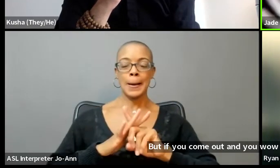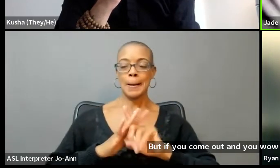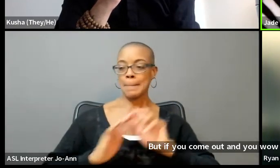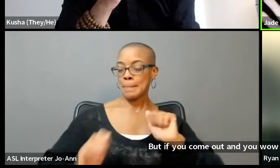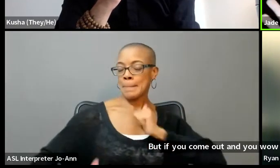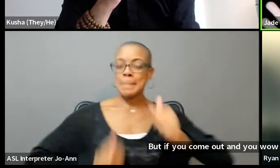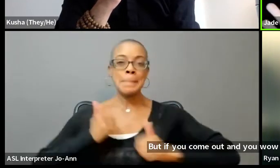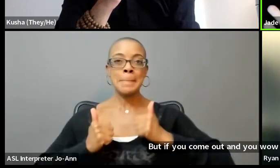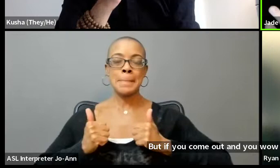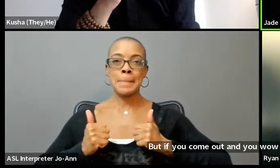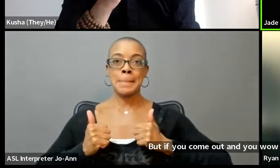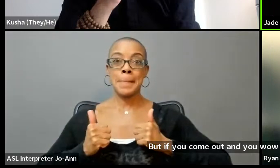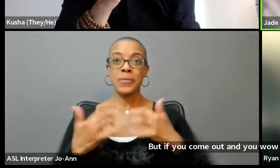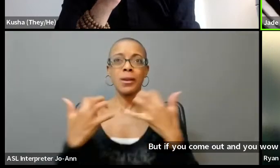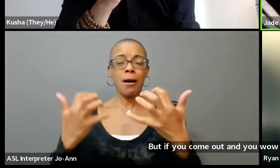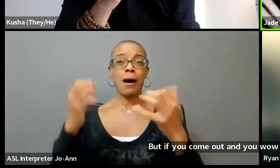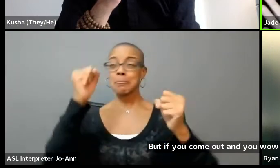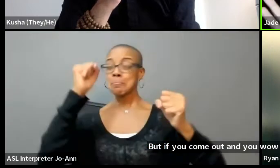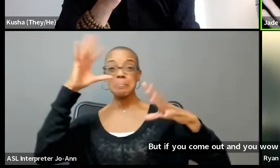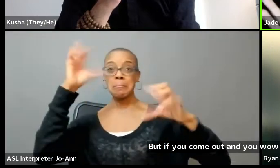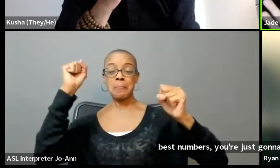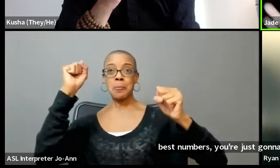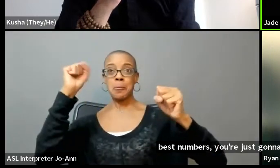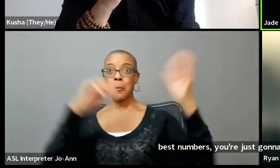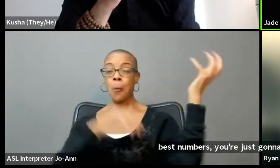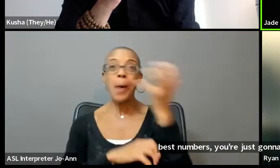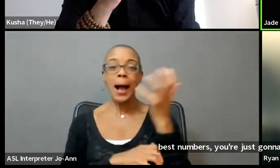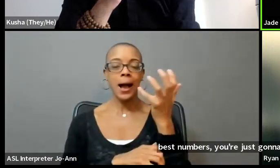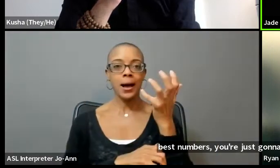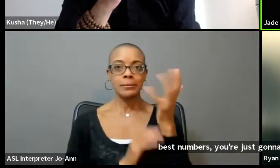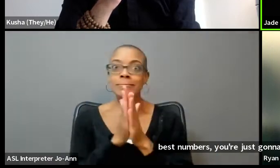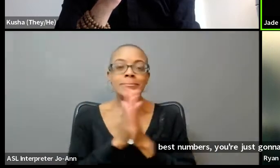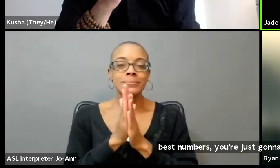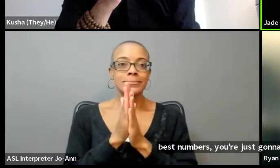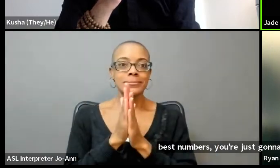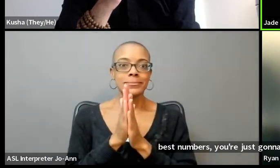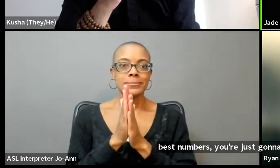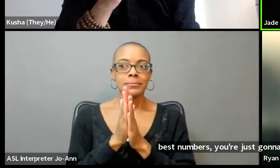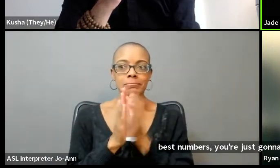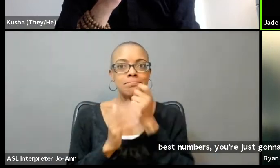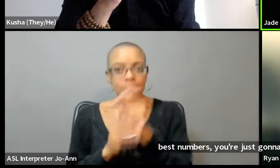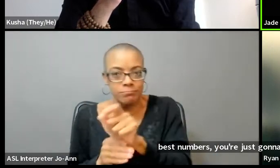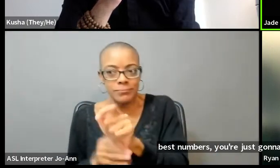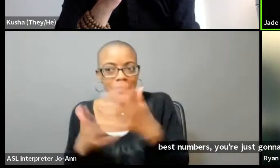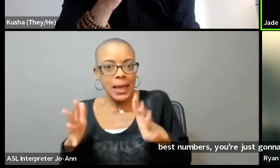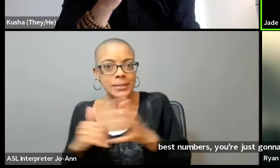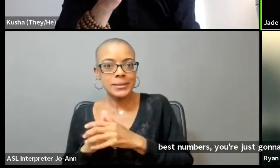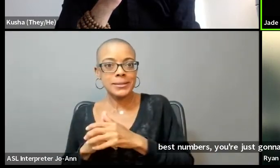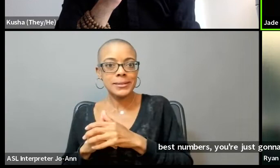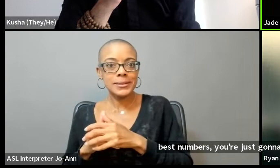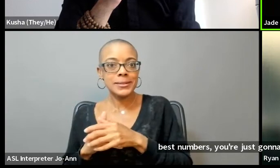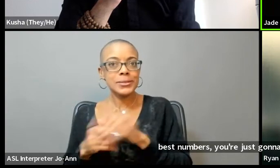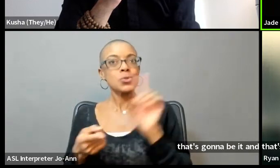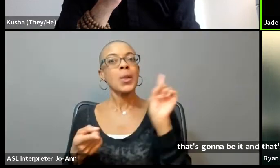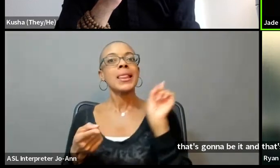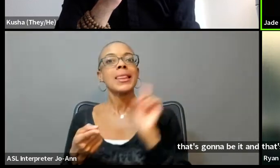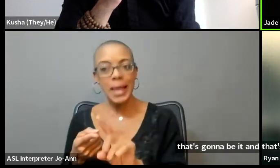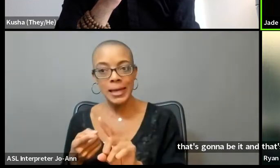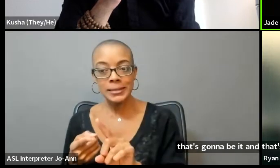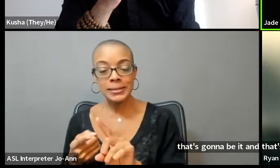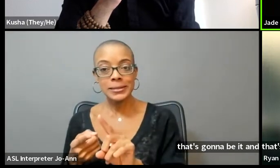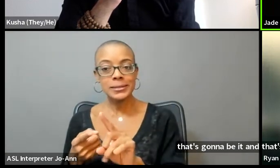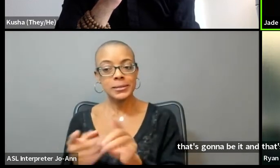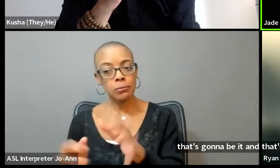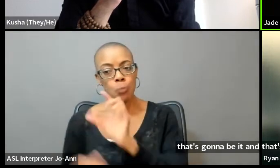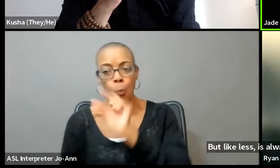just going to blow them away. And that's going to be it. And that's going to be great. But like, less is always more. It